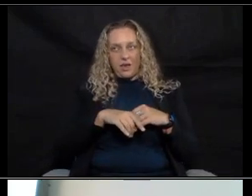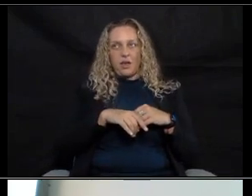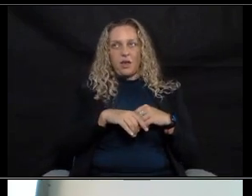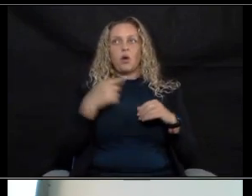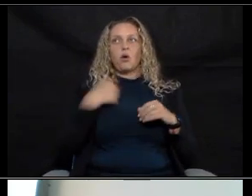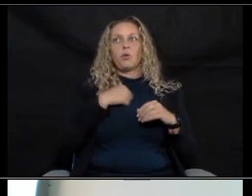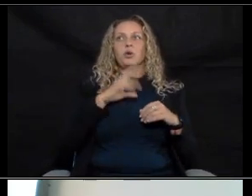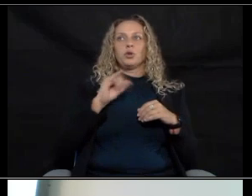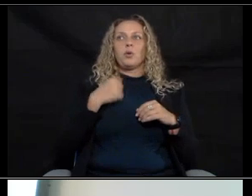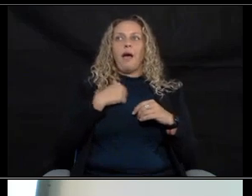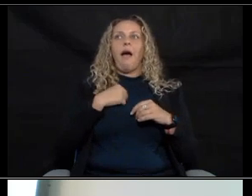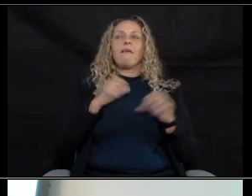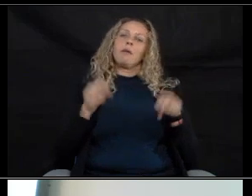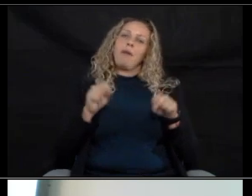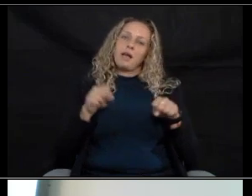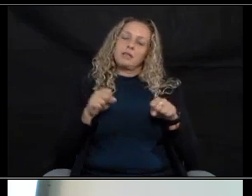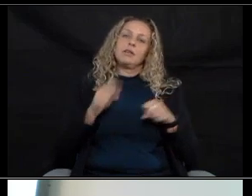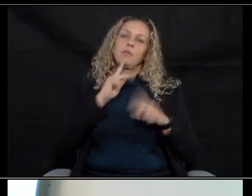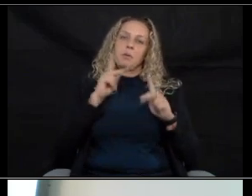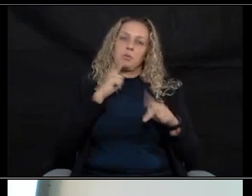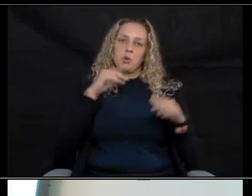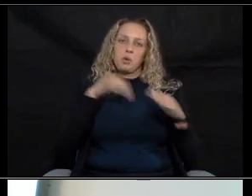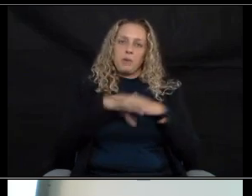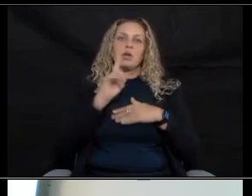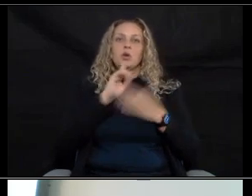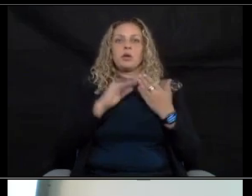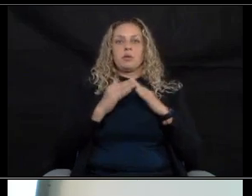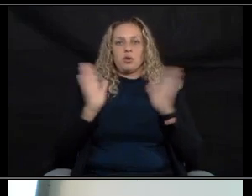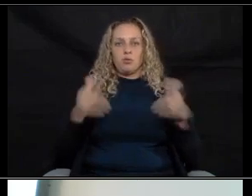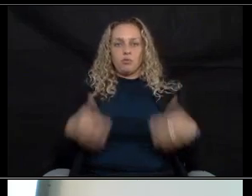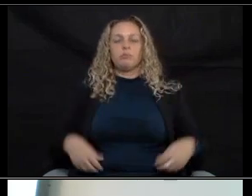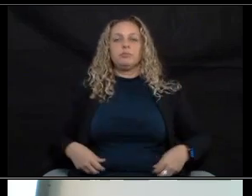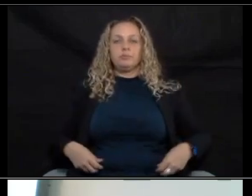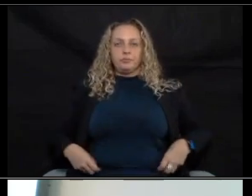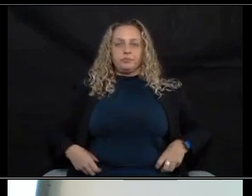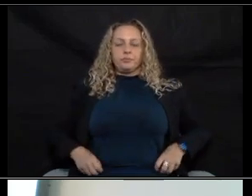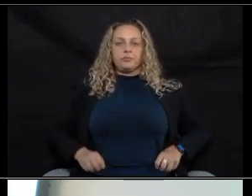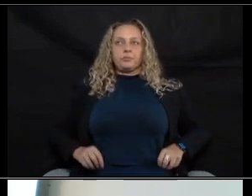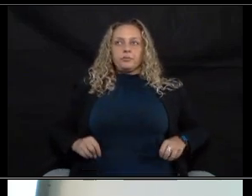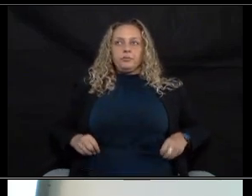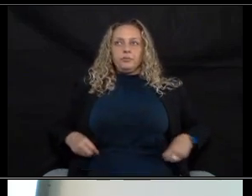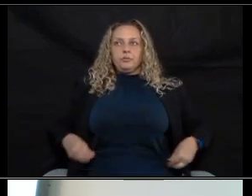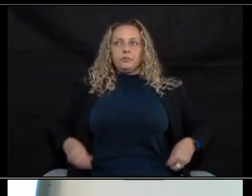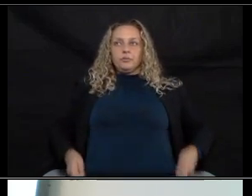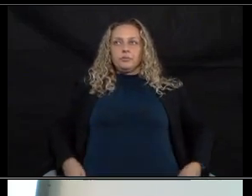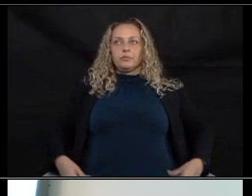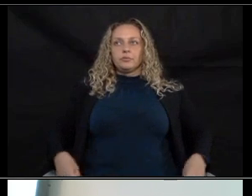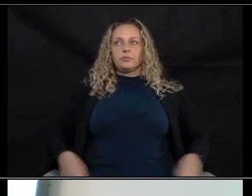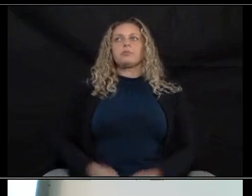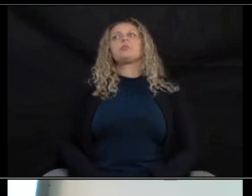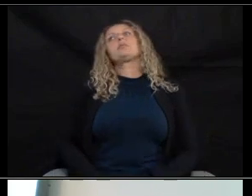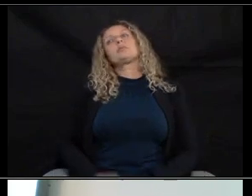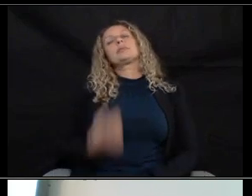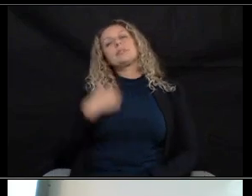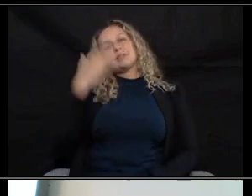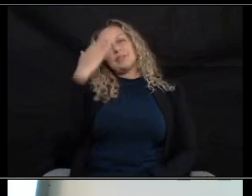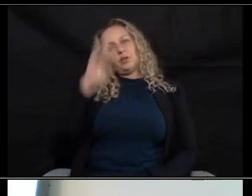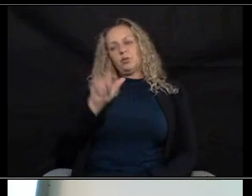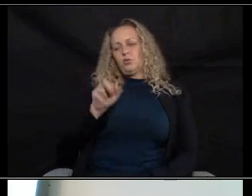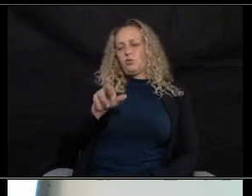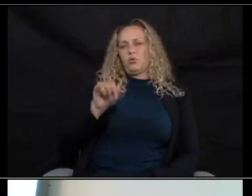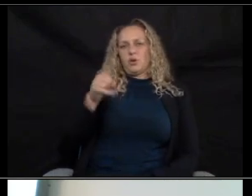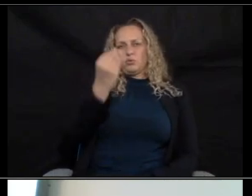do have capacity for people to come in to the community room. And I know, Lori, you've shared